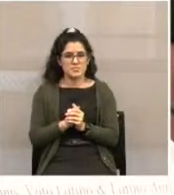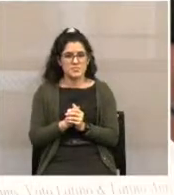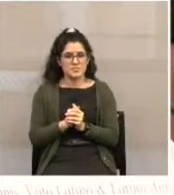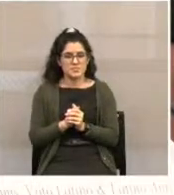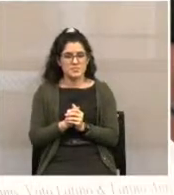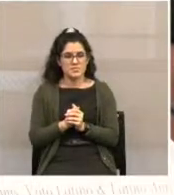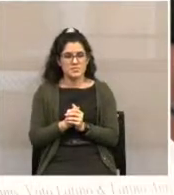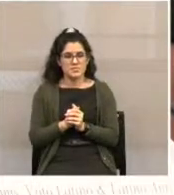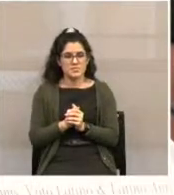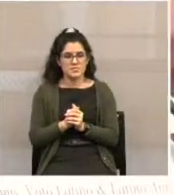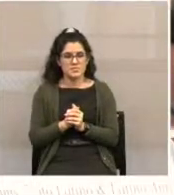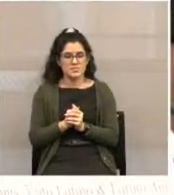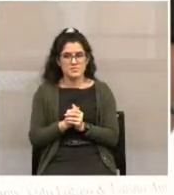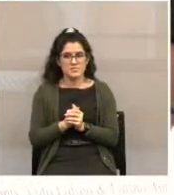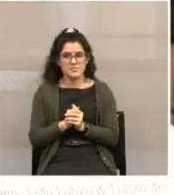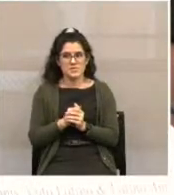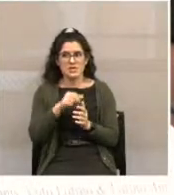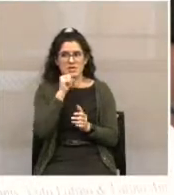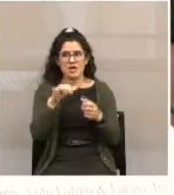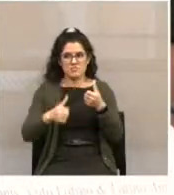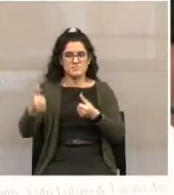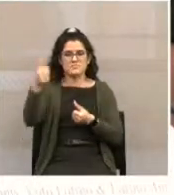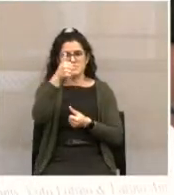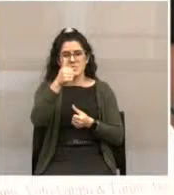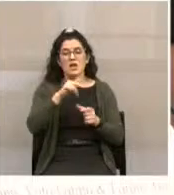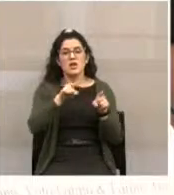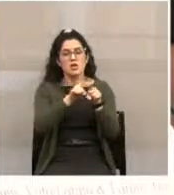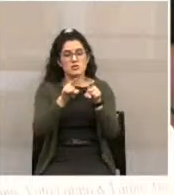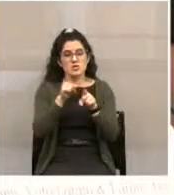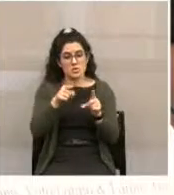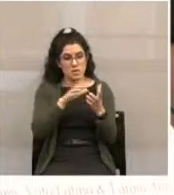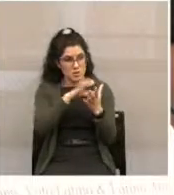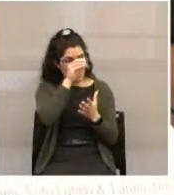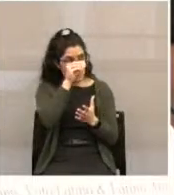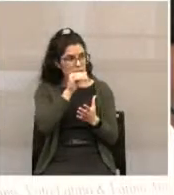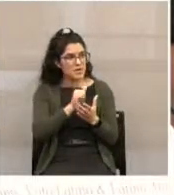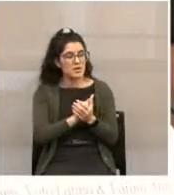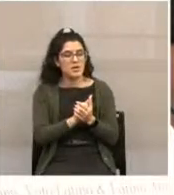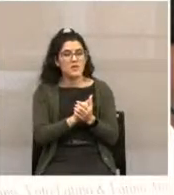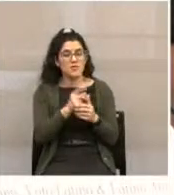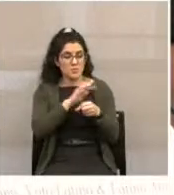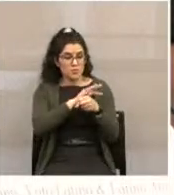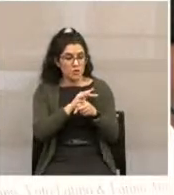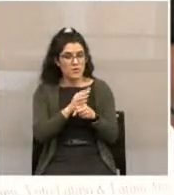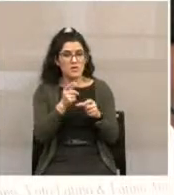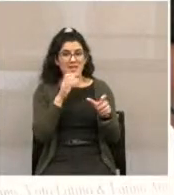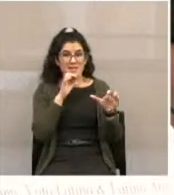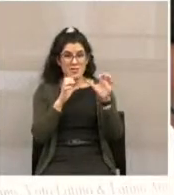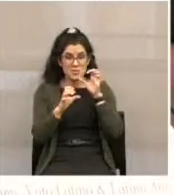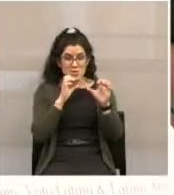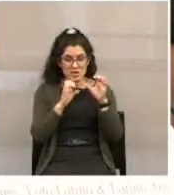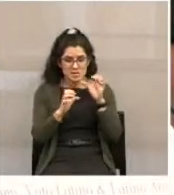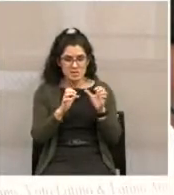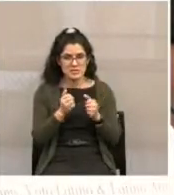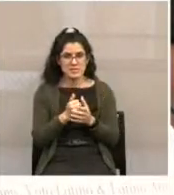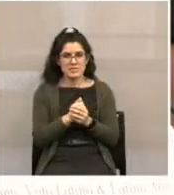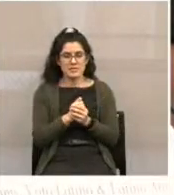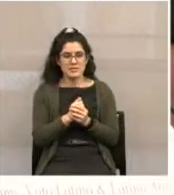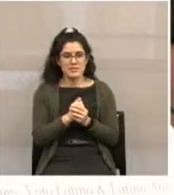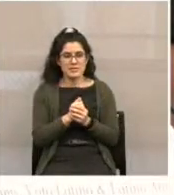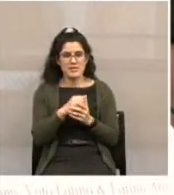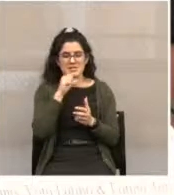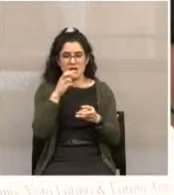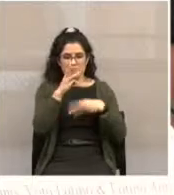voices. And we've also learned that some of the learnings that we've learned from COVID-related communication cannot be applied universally